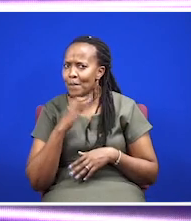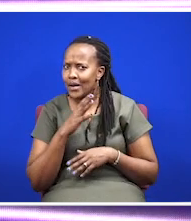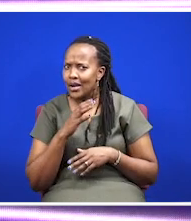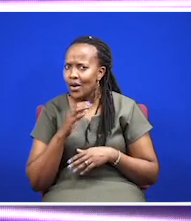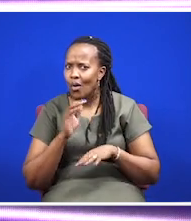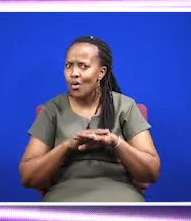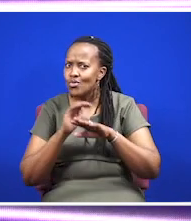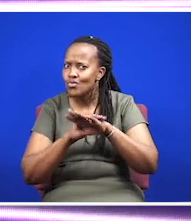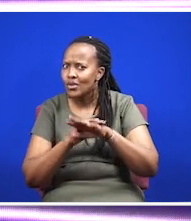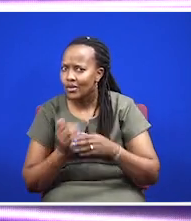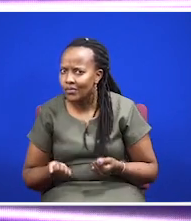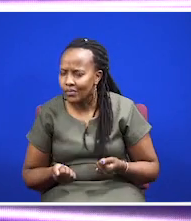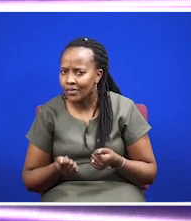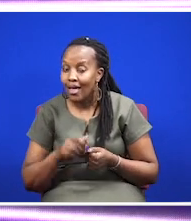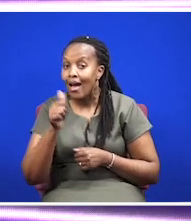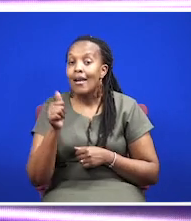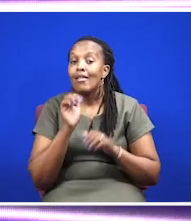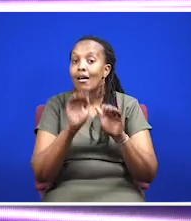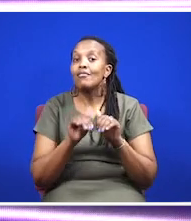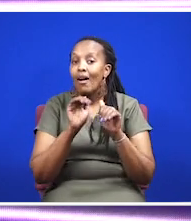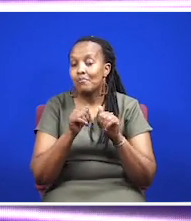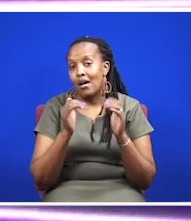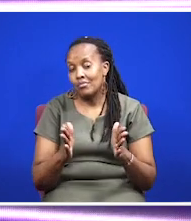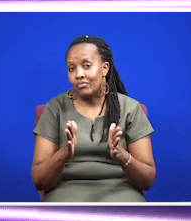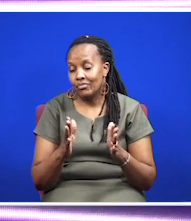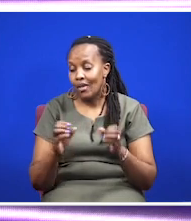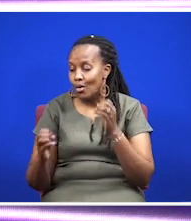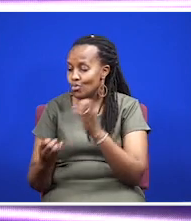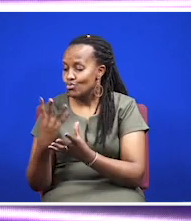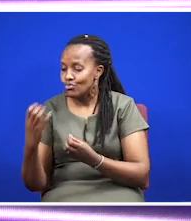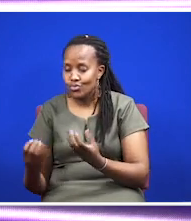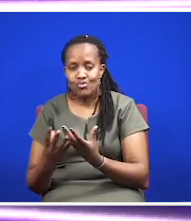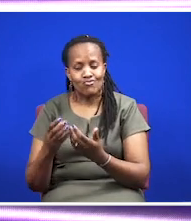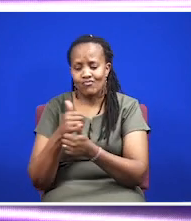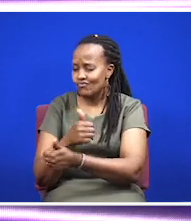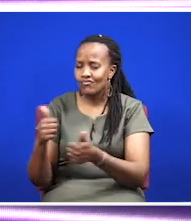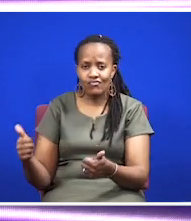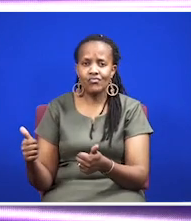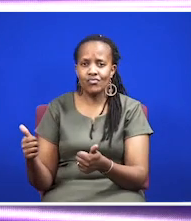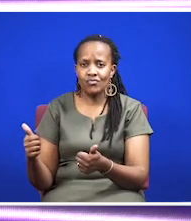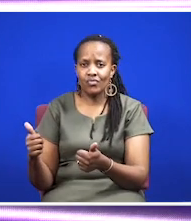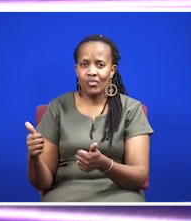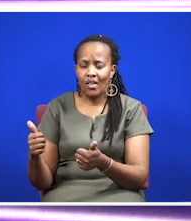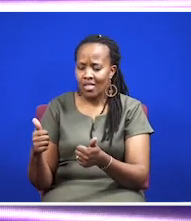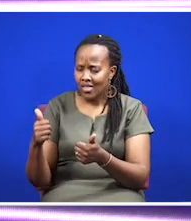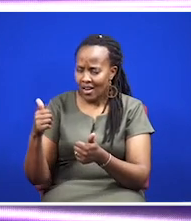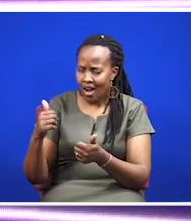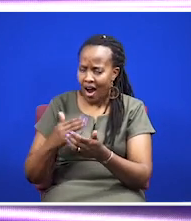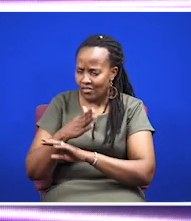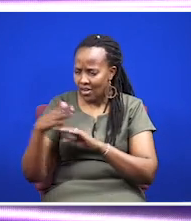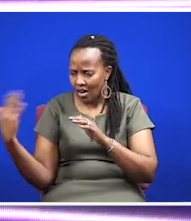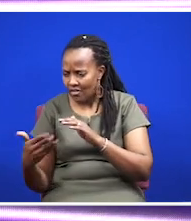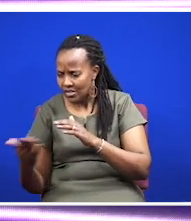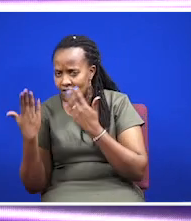of a farmer whose crop had done so well. And at the end of the crop being